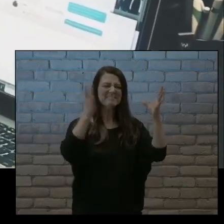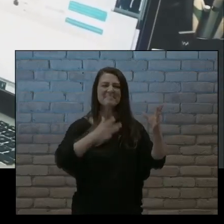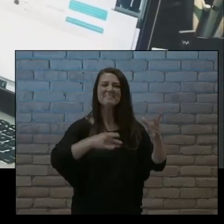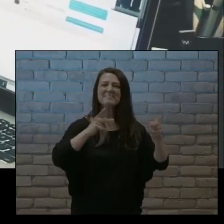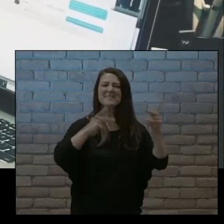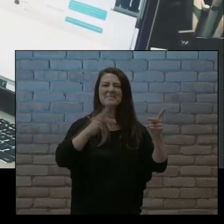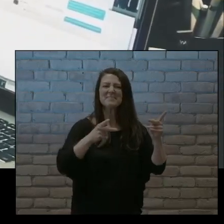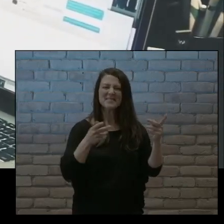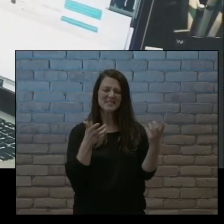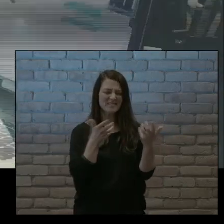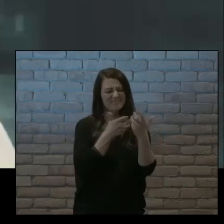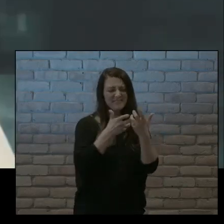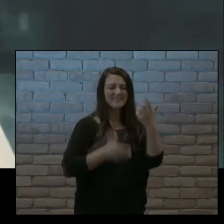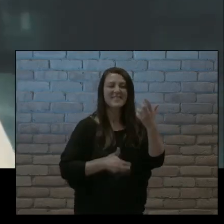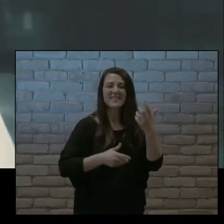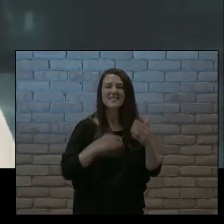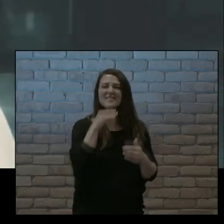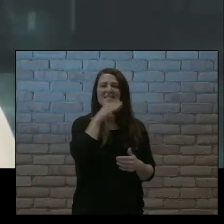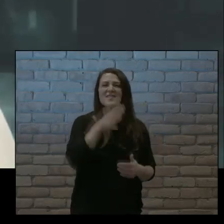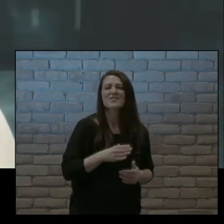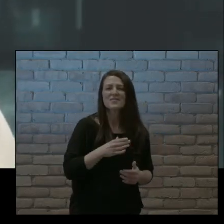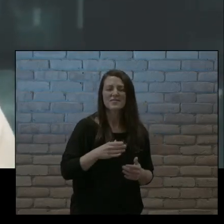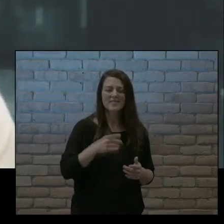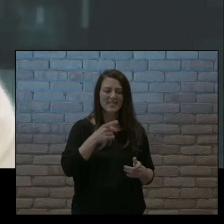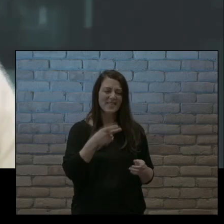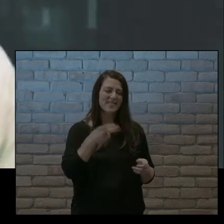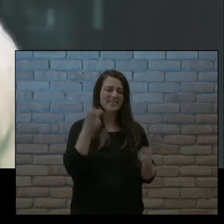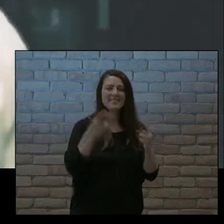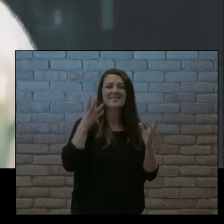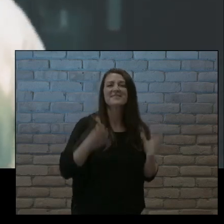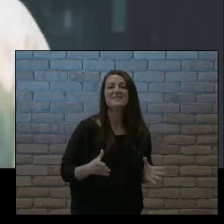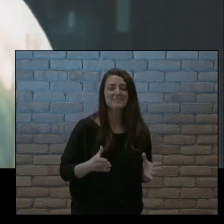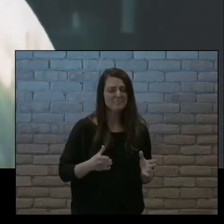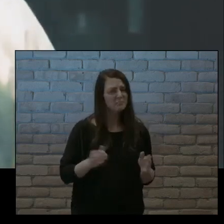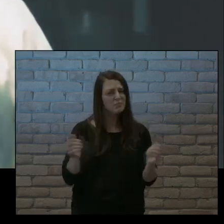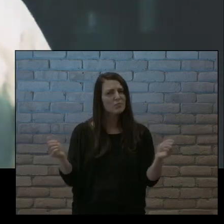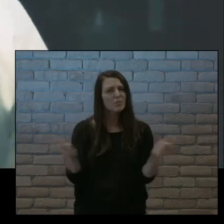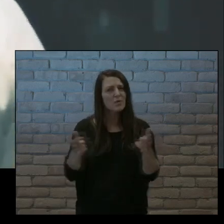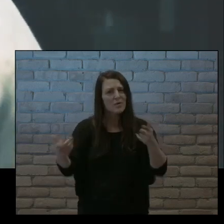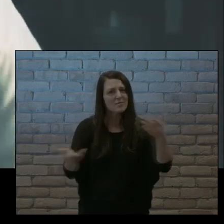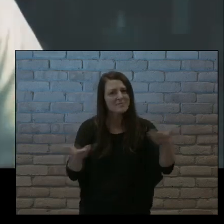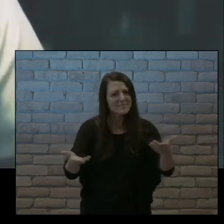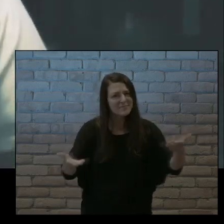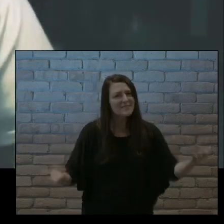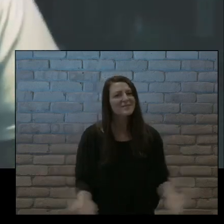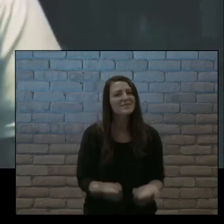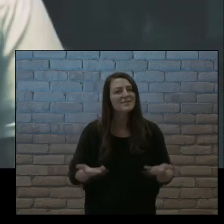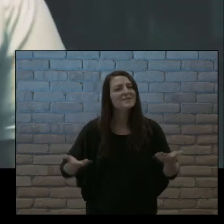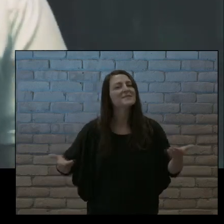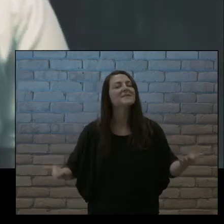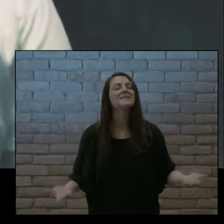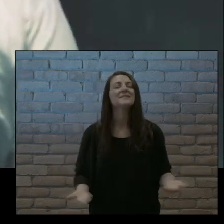These liars and these thieves, there's no one unwelcome here.